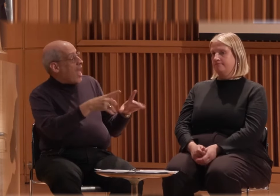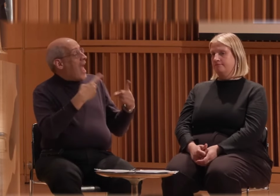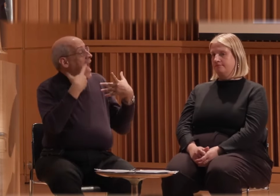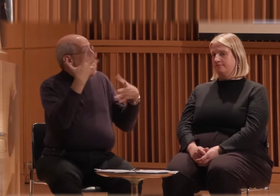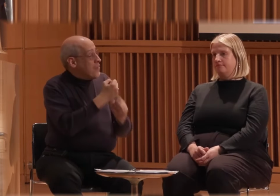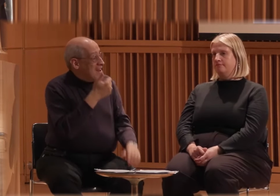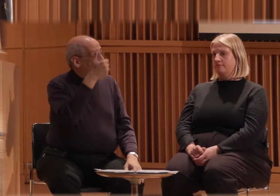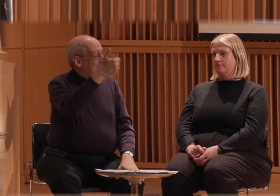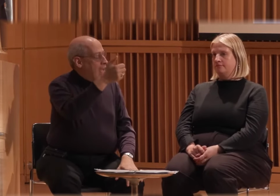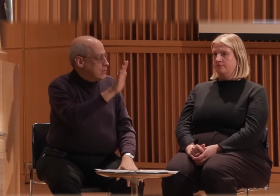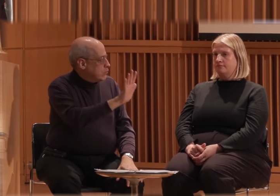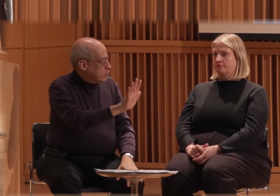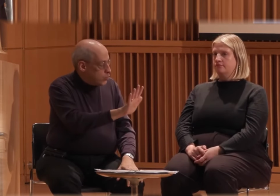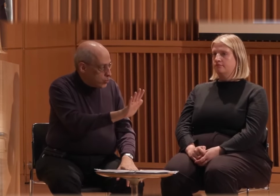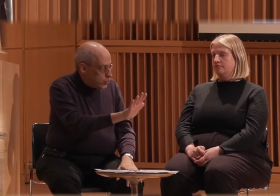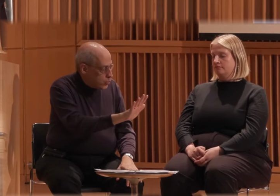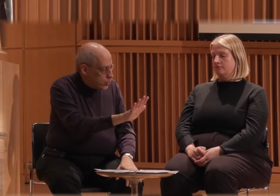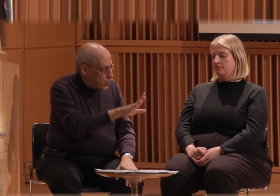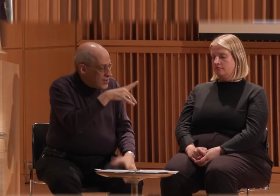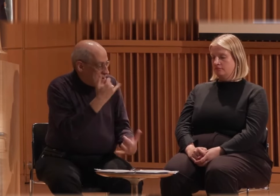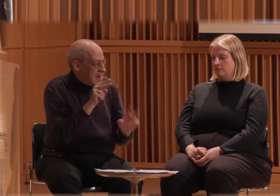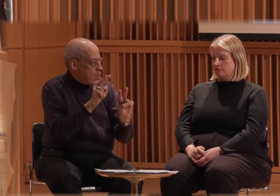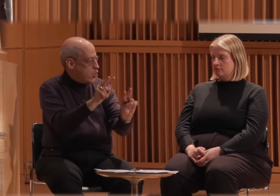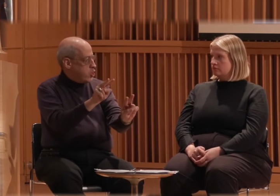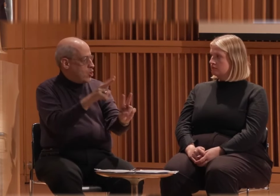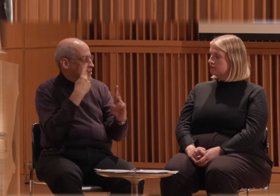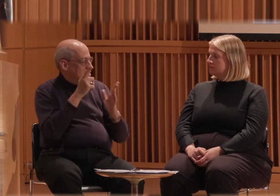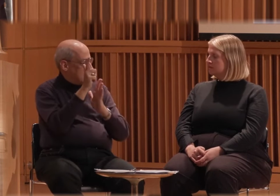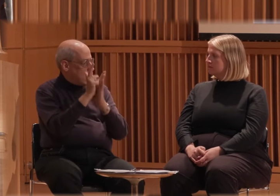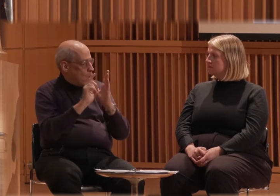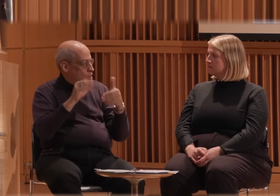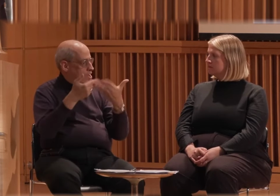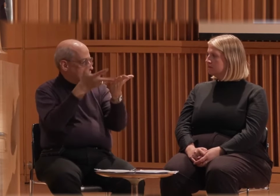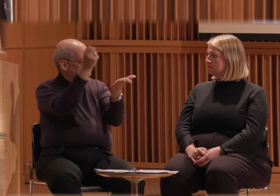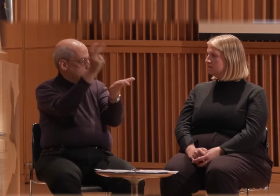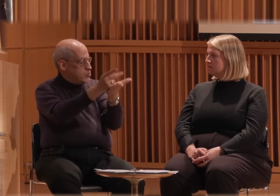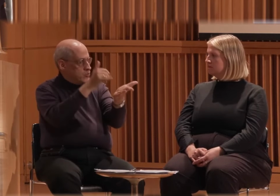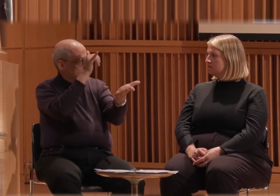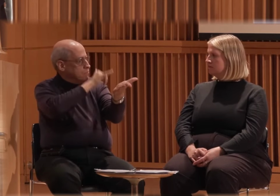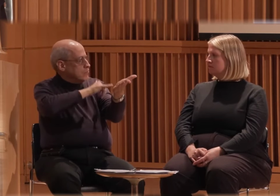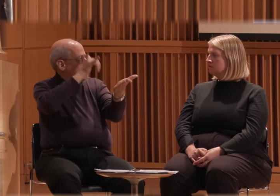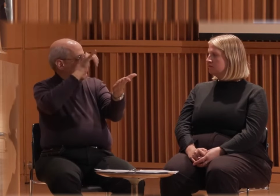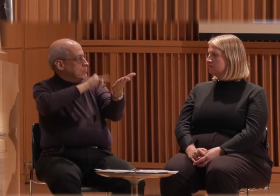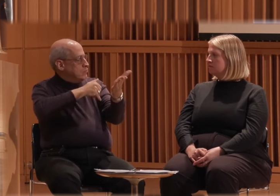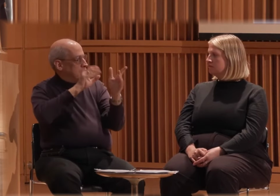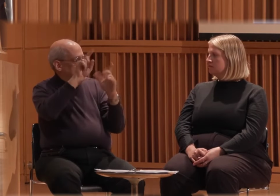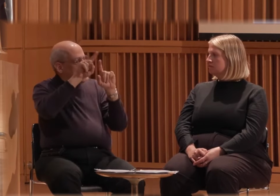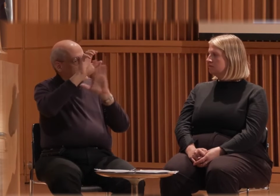because there are some pretty dark, legislation going on in certain states.